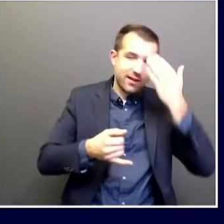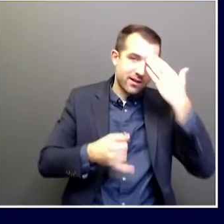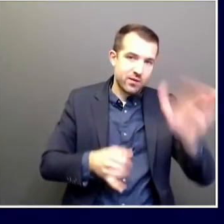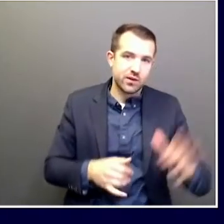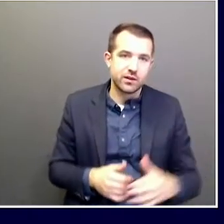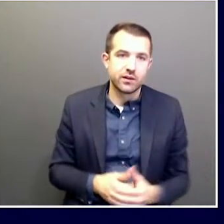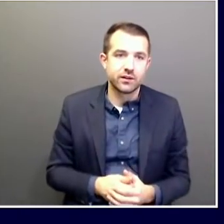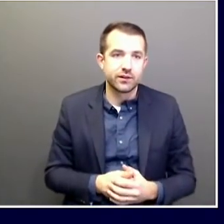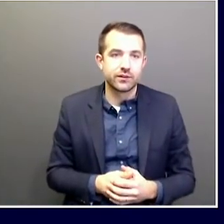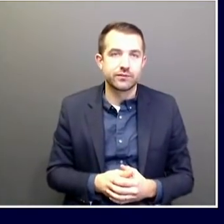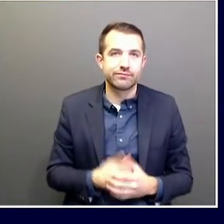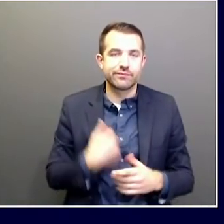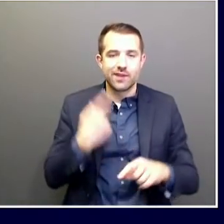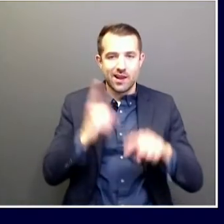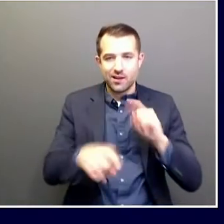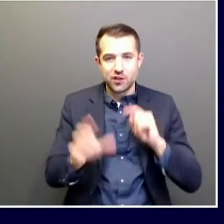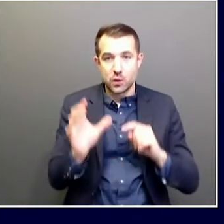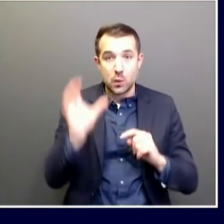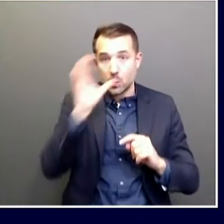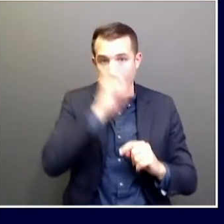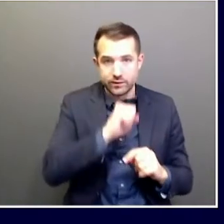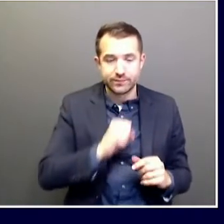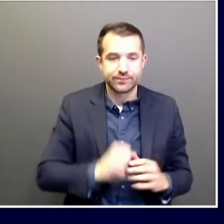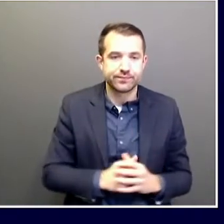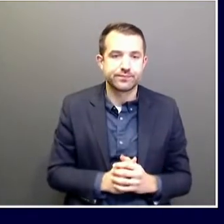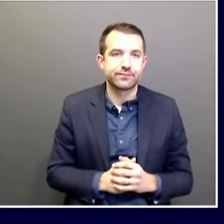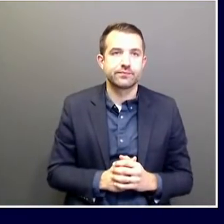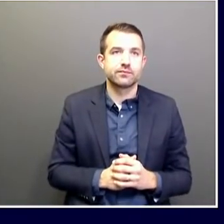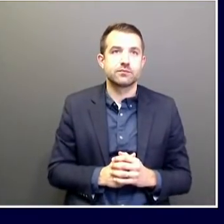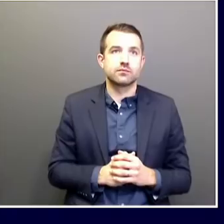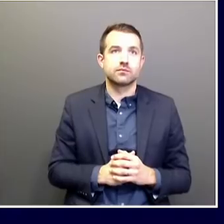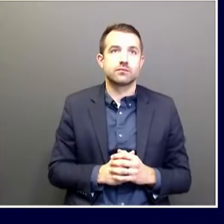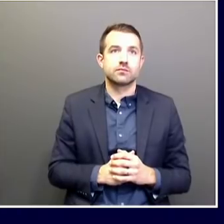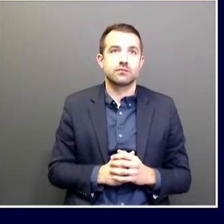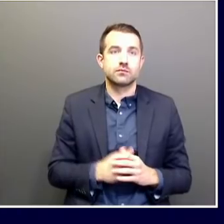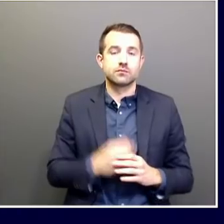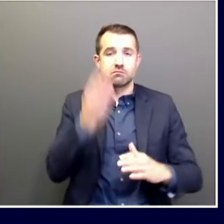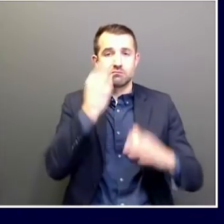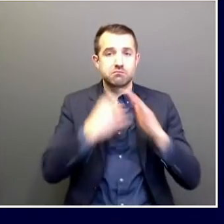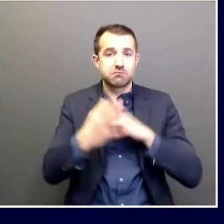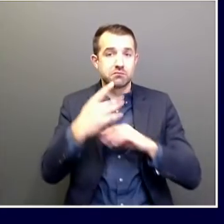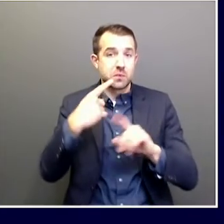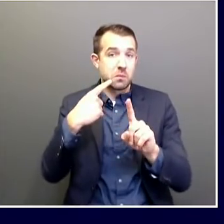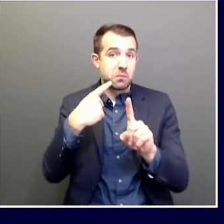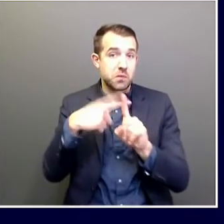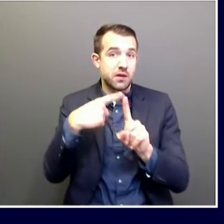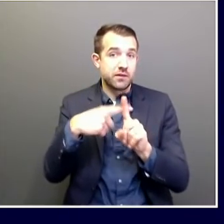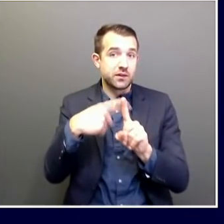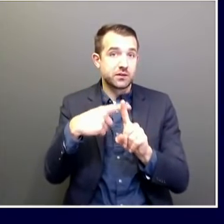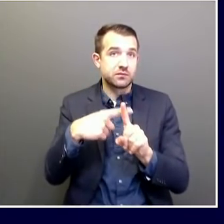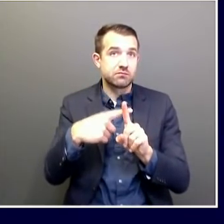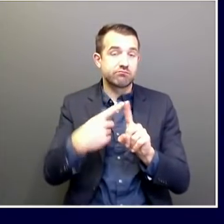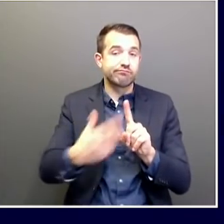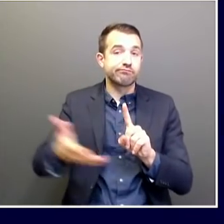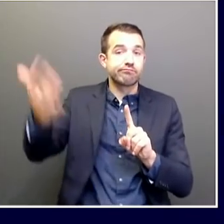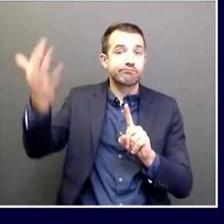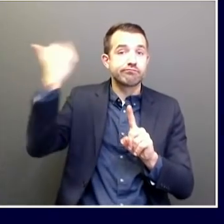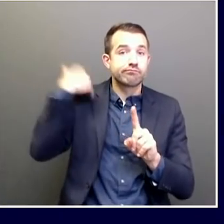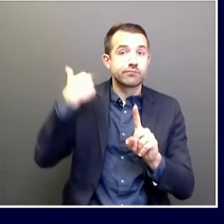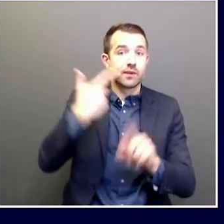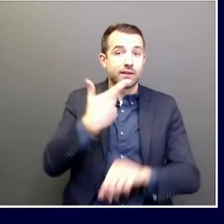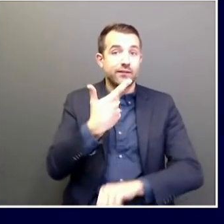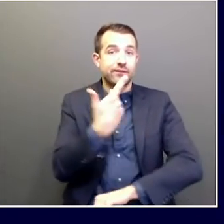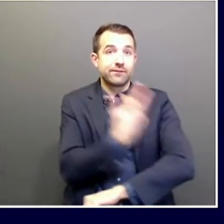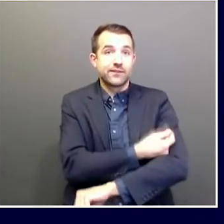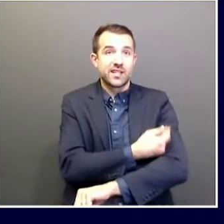throughout this pandemic. And, Chris, on a similarly optimistic note, way back when the vaccines were just starting to roll out,